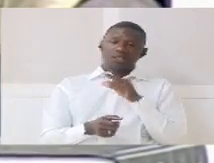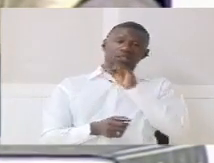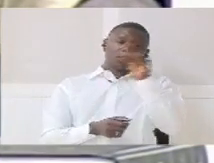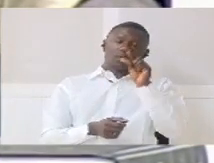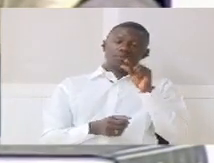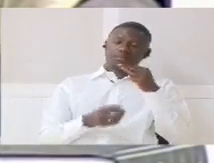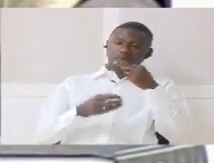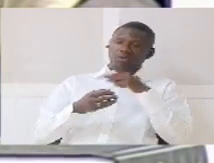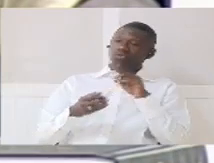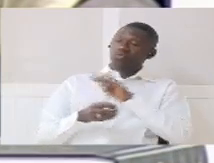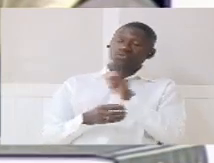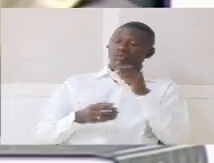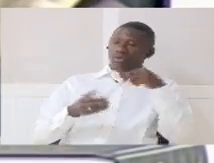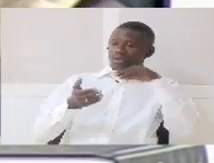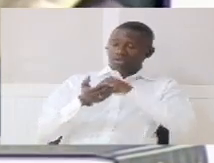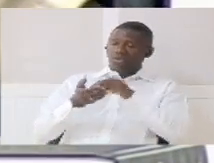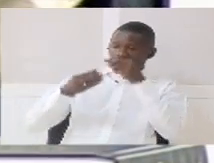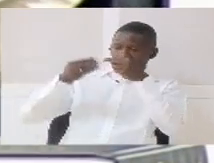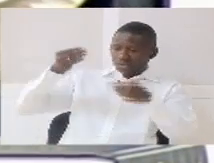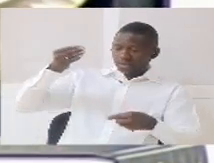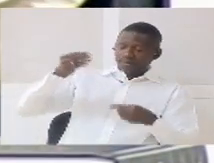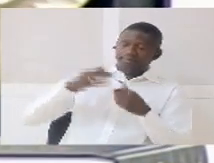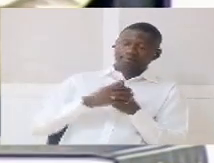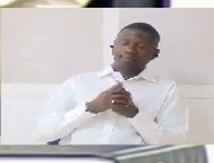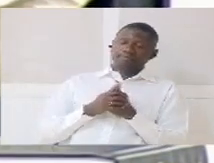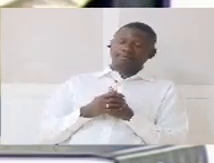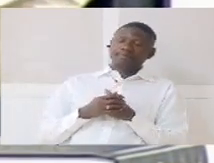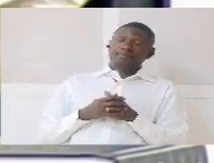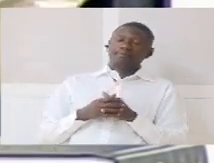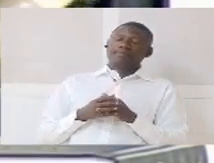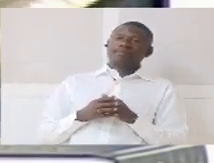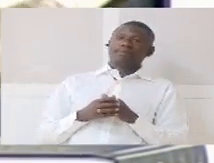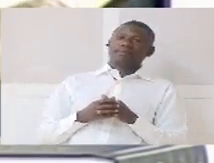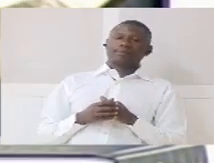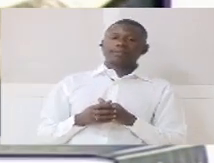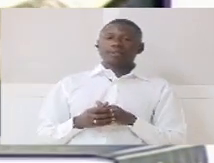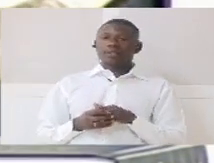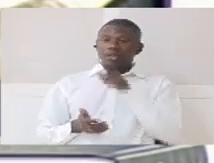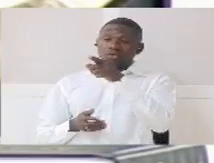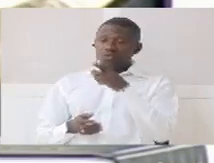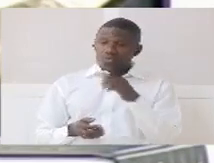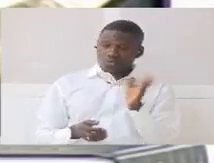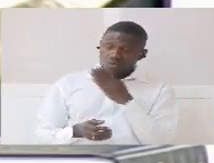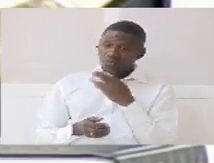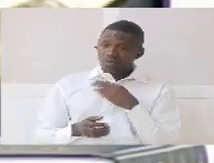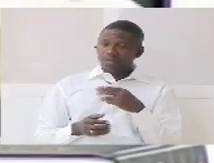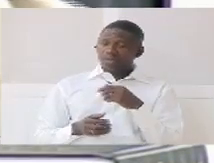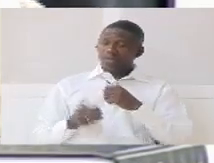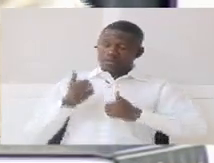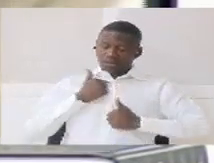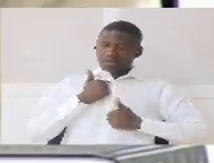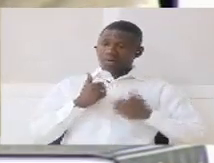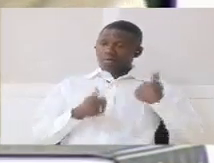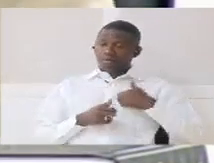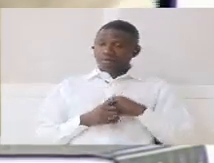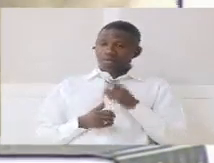list. Did you go with the prison officers in no. this operation? Did you assist them in any way?